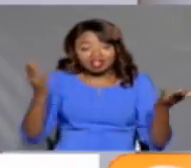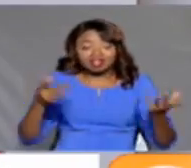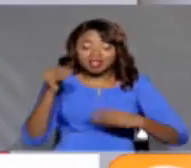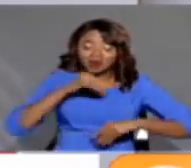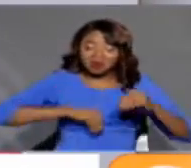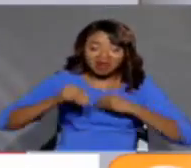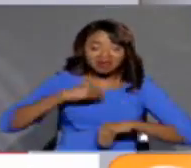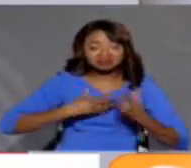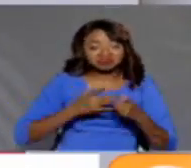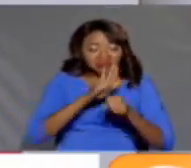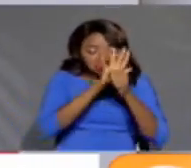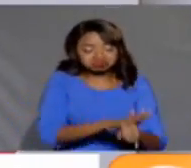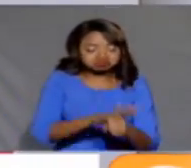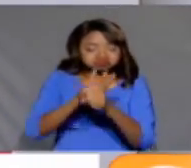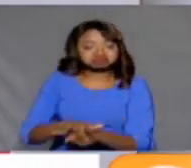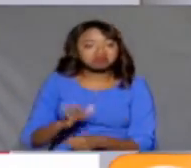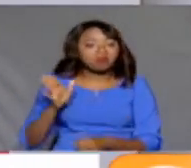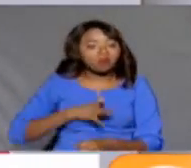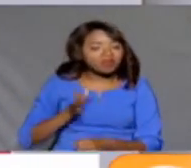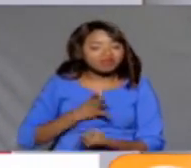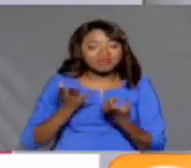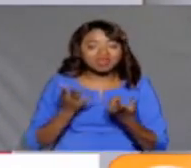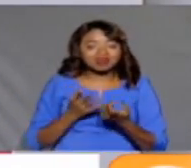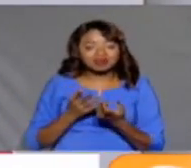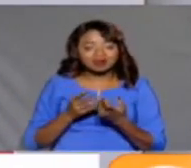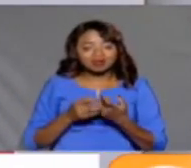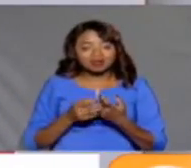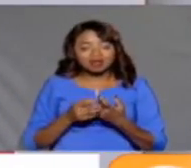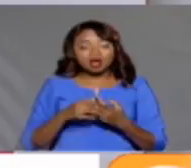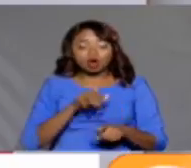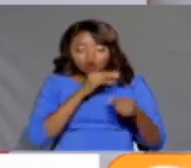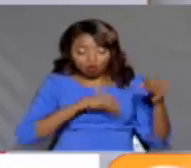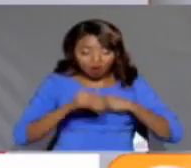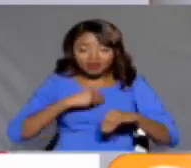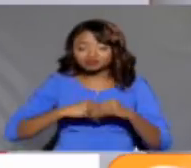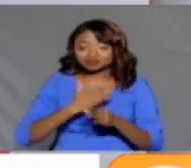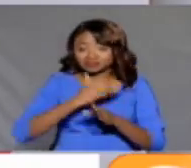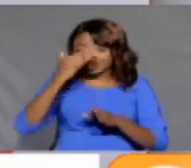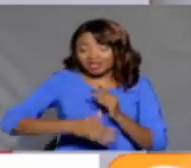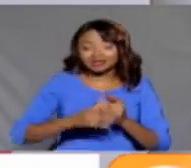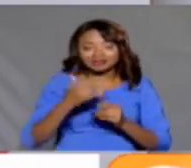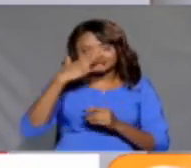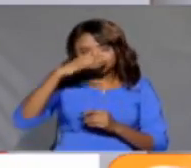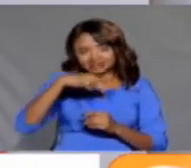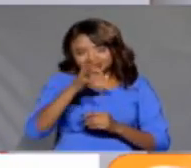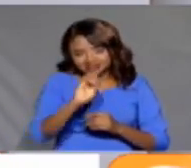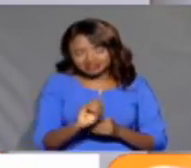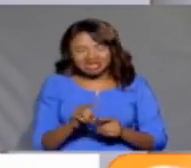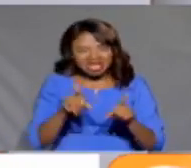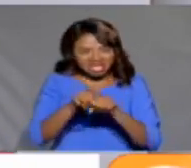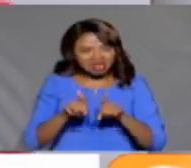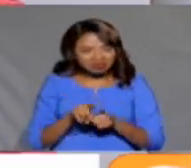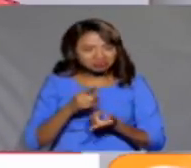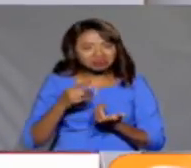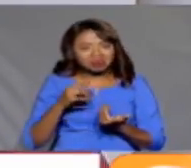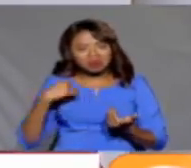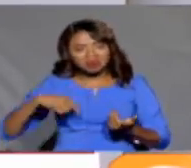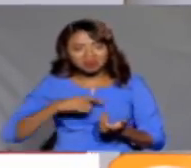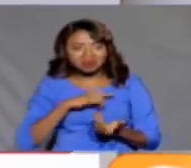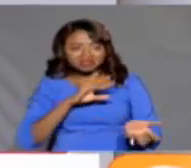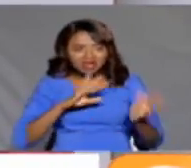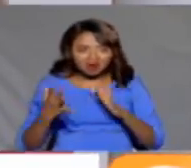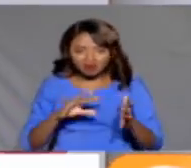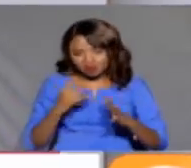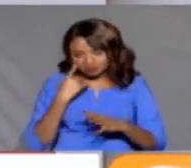discrimination of women, corruption ending in 30 days, perhaps being a little too prescriptive of what is supposed to be